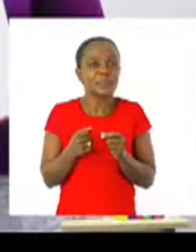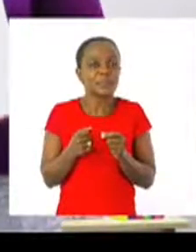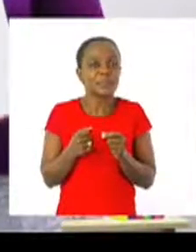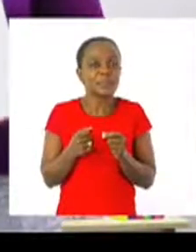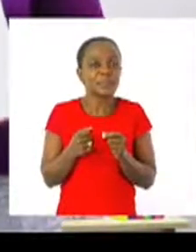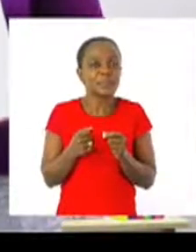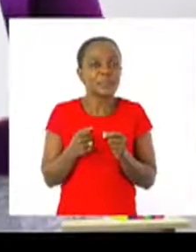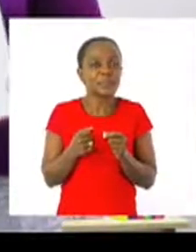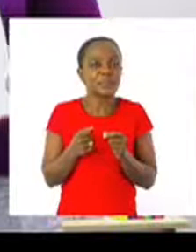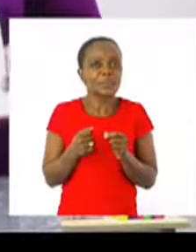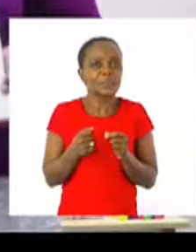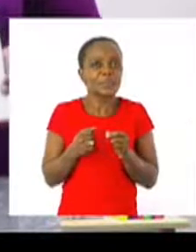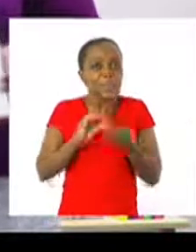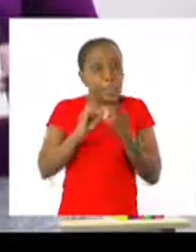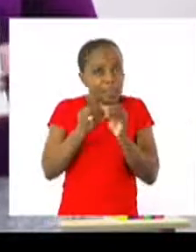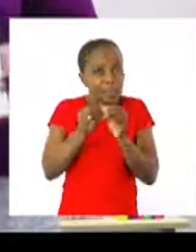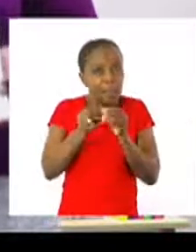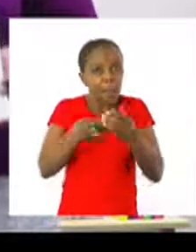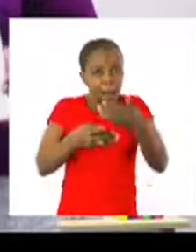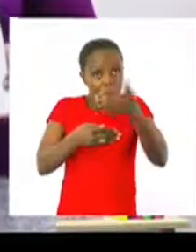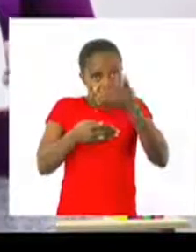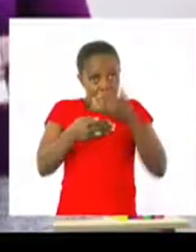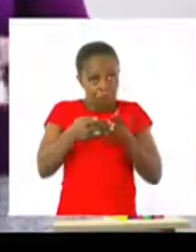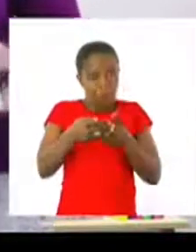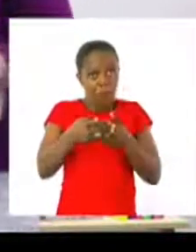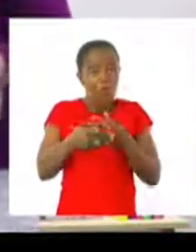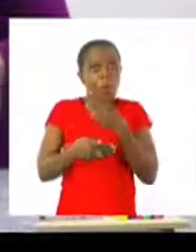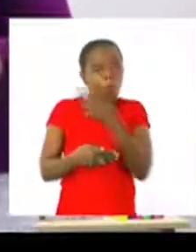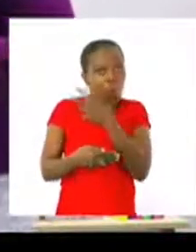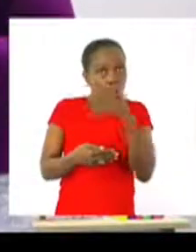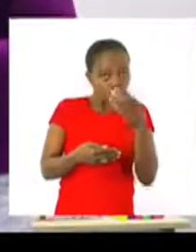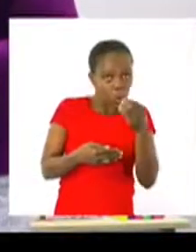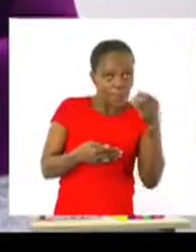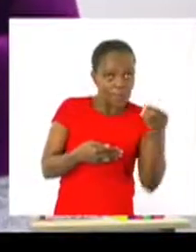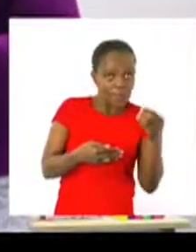number that comes before 200 is